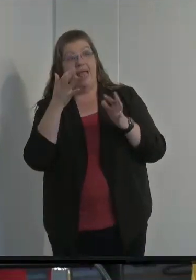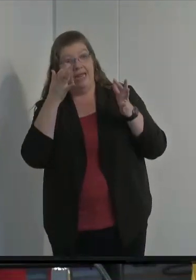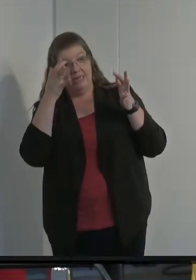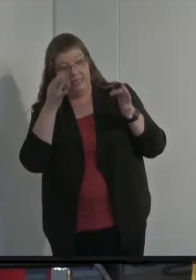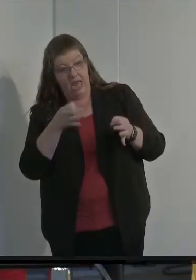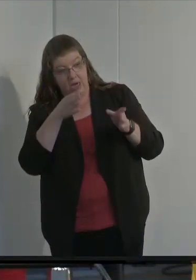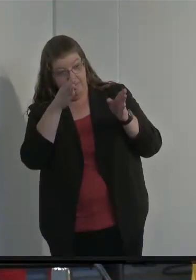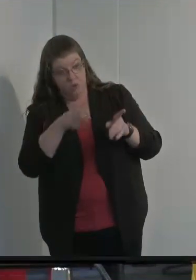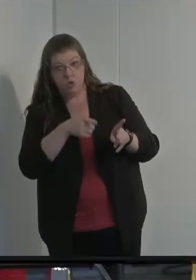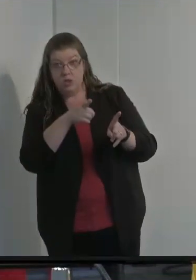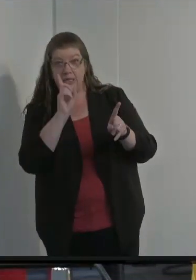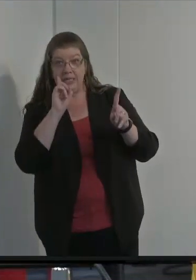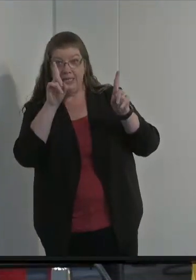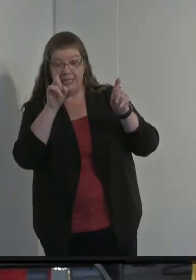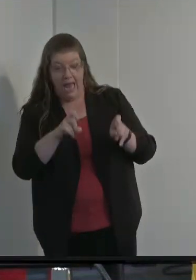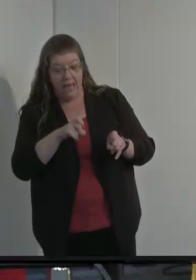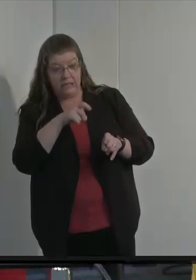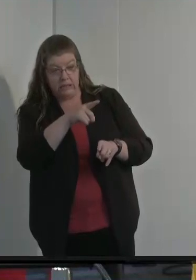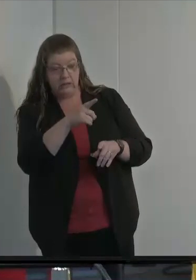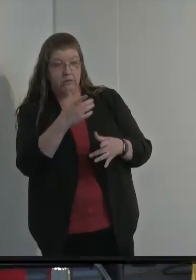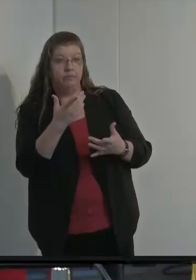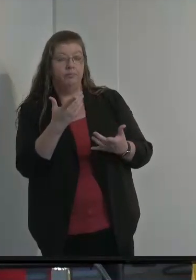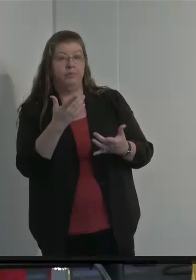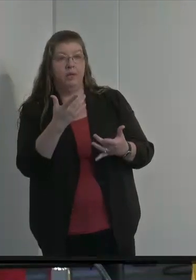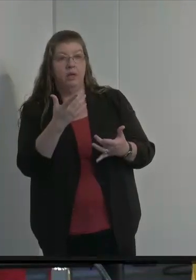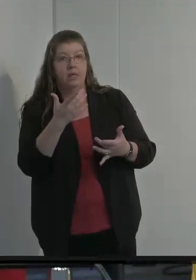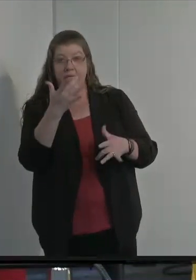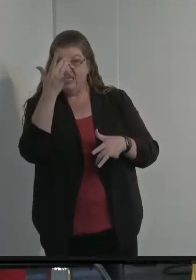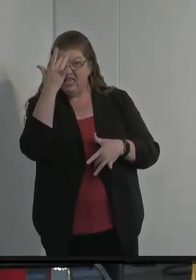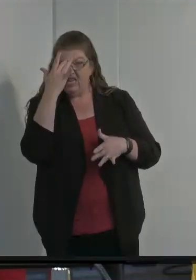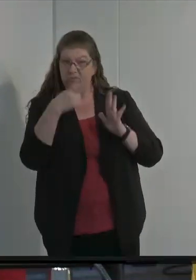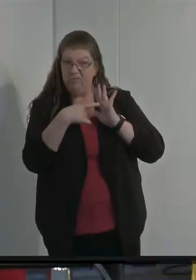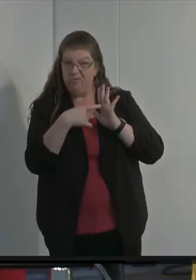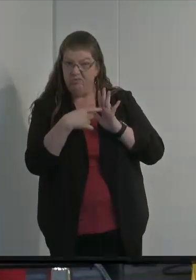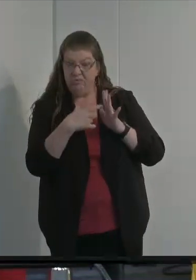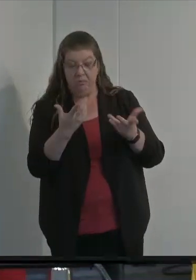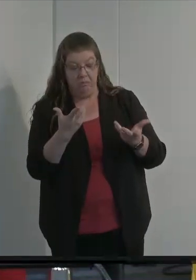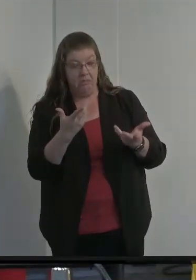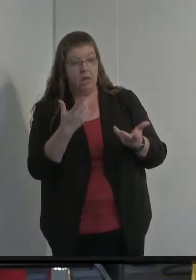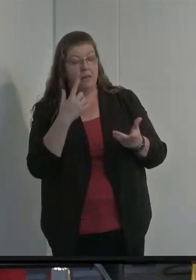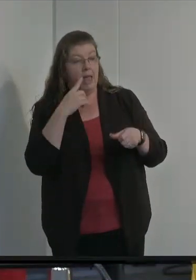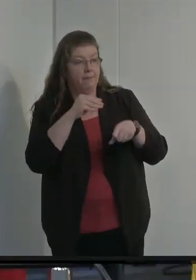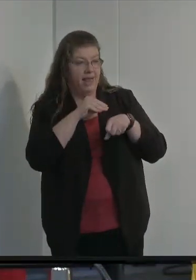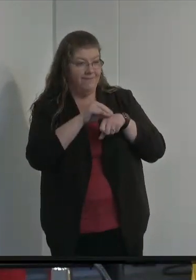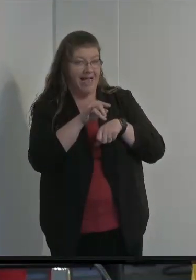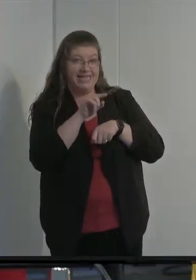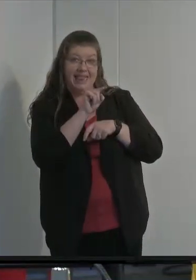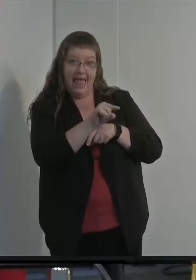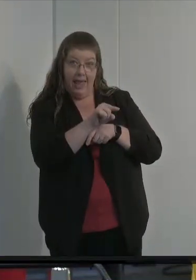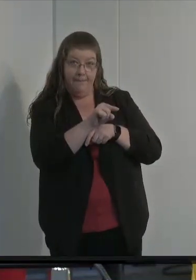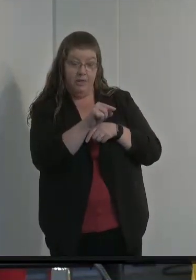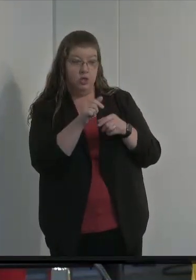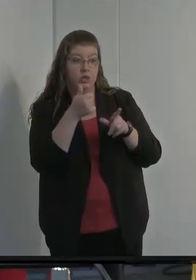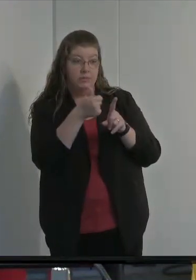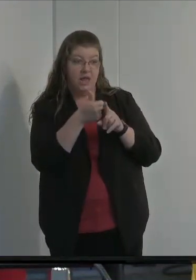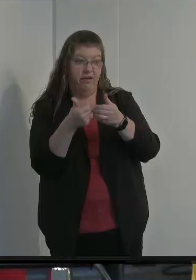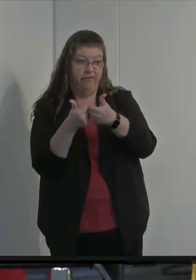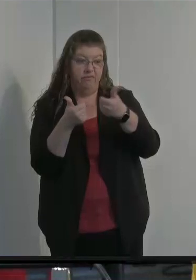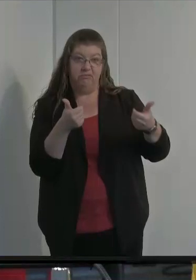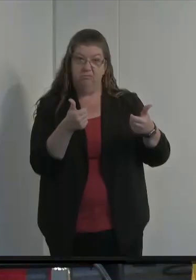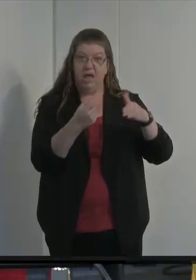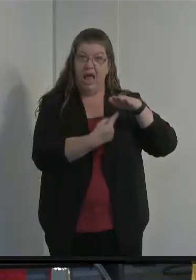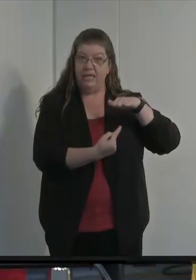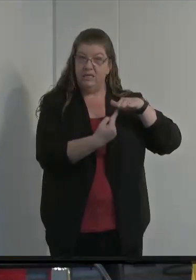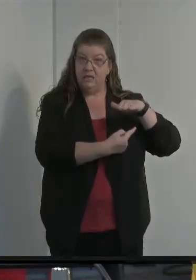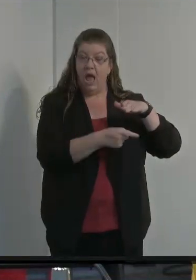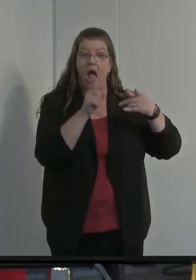somebody who's perhaps infectious or not infectious, but symptomatic, by advising them to self-isolate